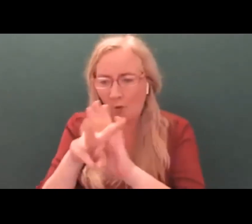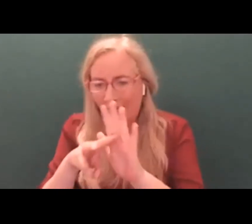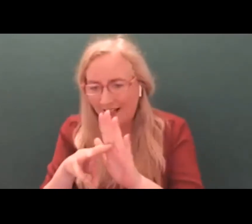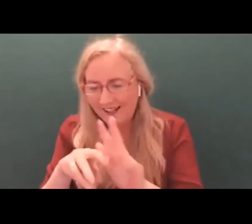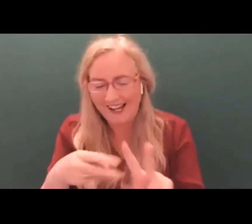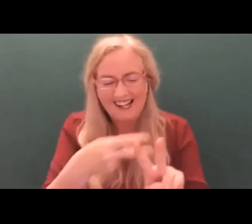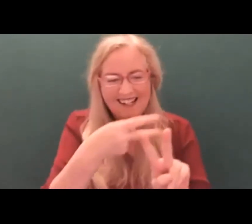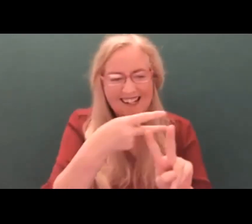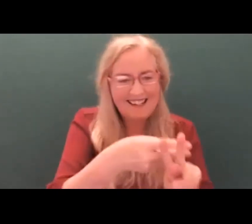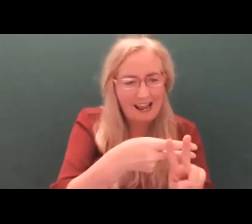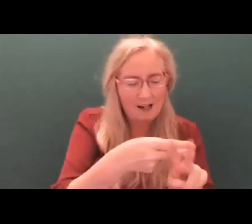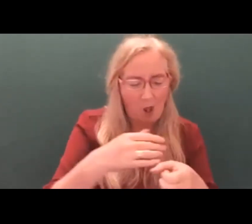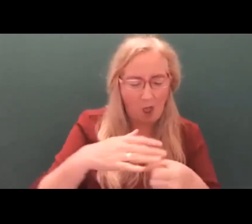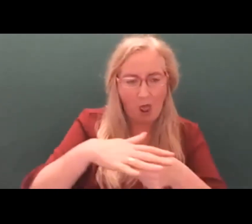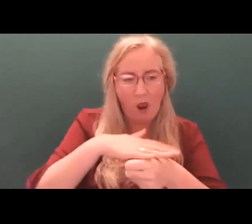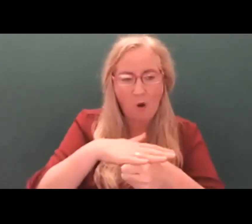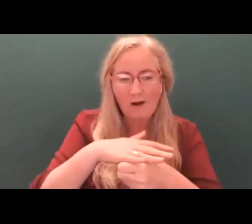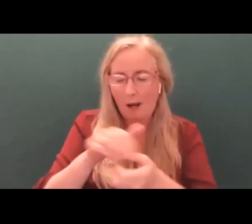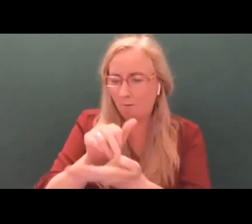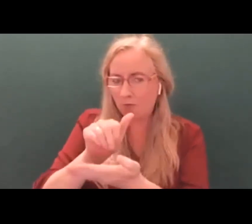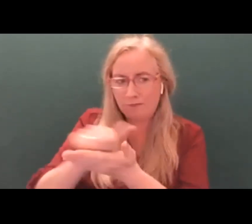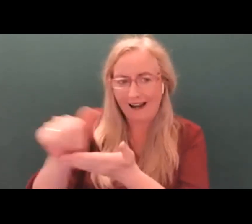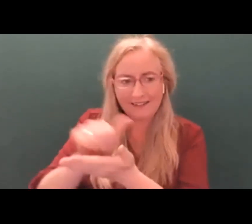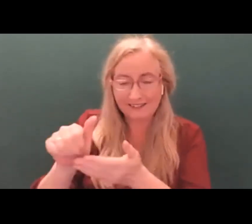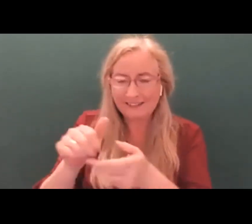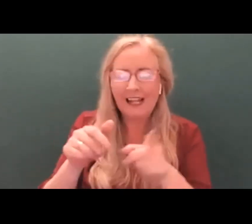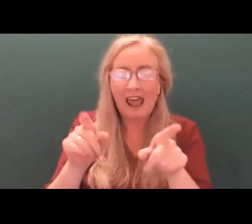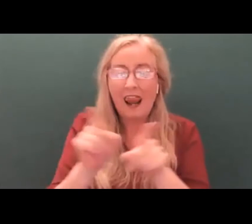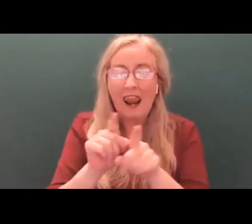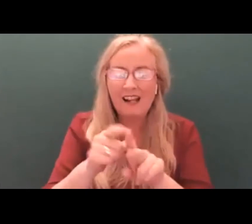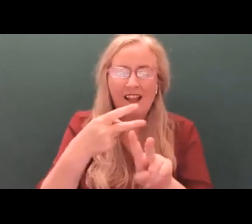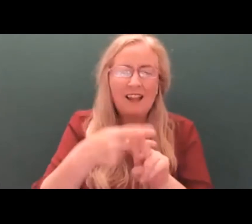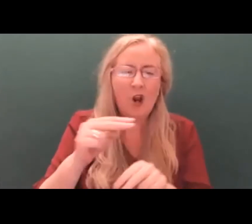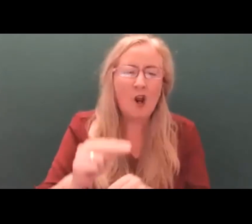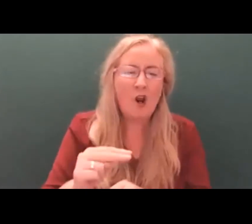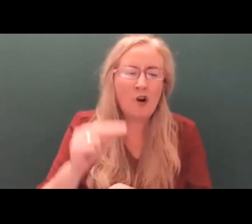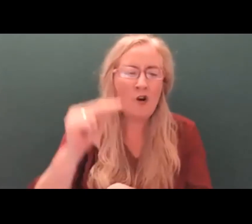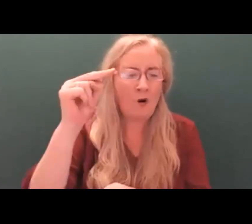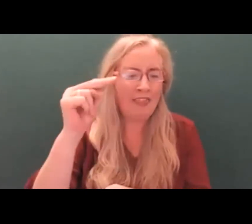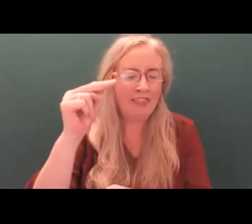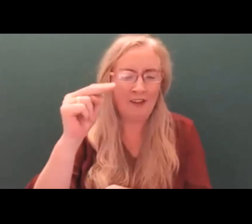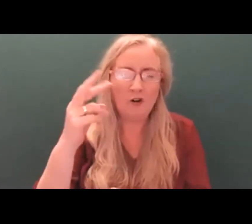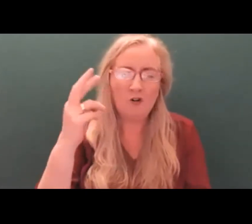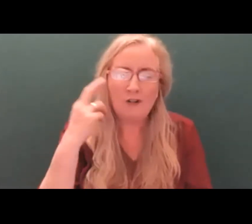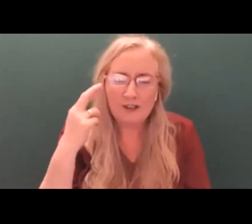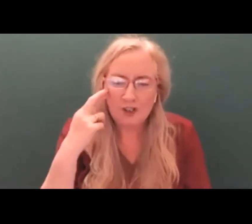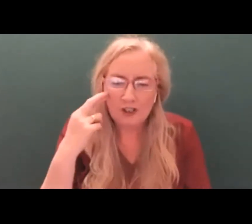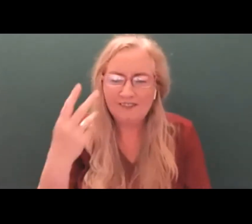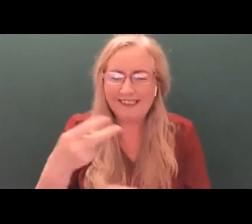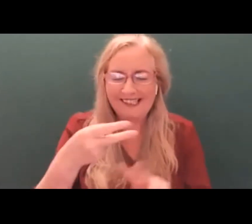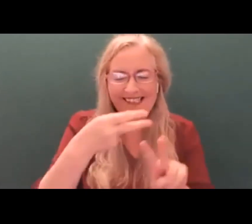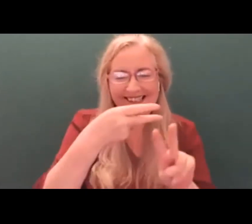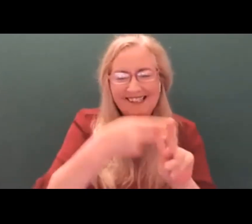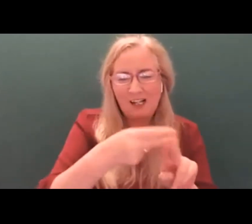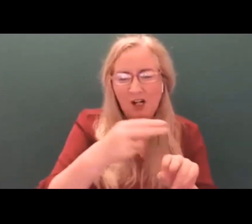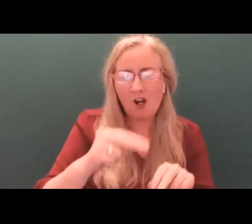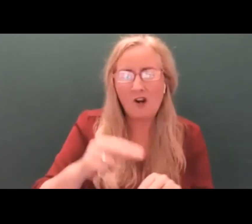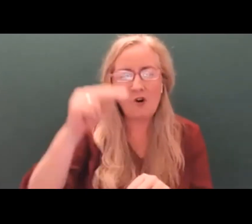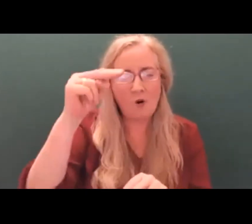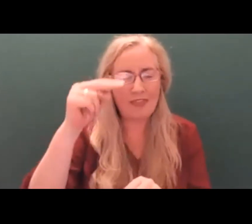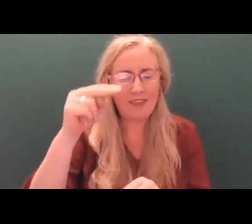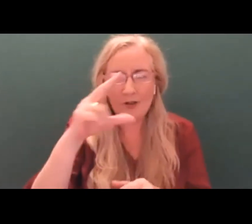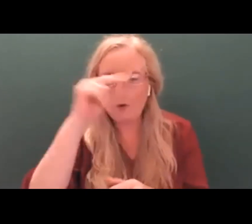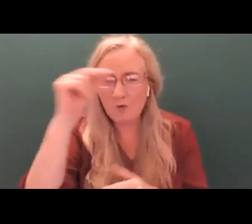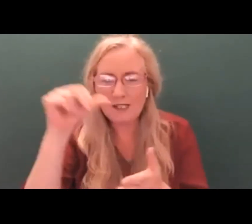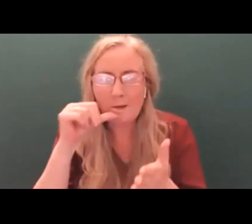press. So in my example, I would be tagging the Northern Sound Radio, for example, and I would be tagging the Northern Standard newspaper